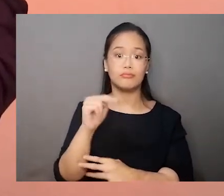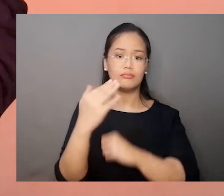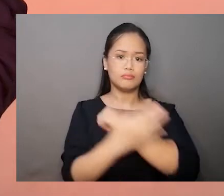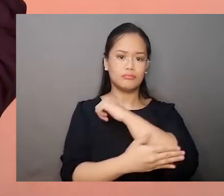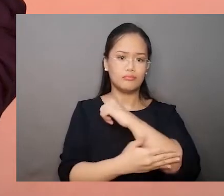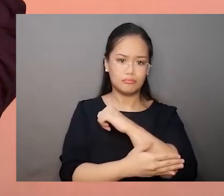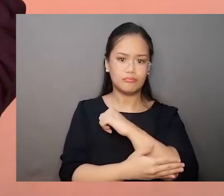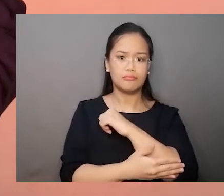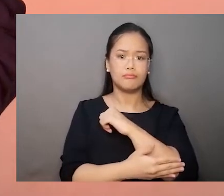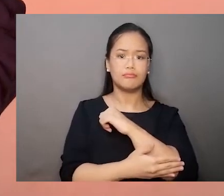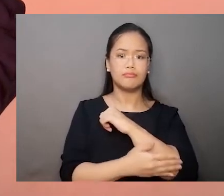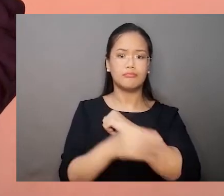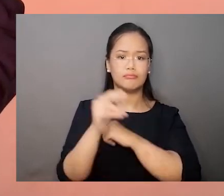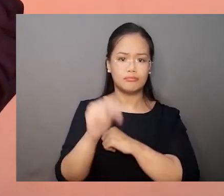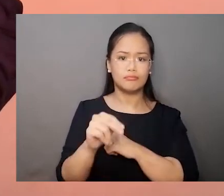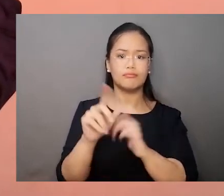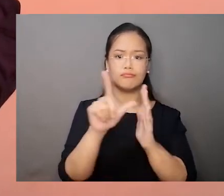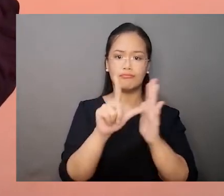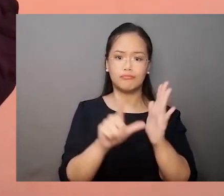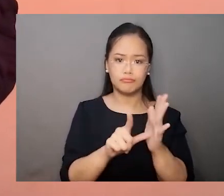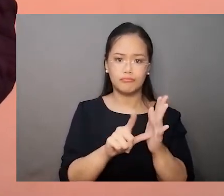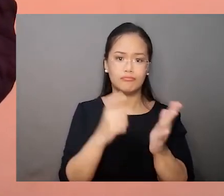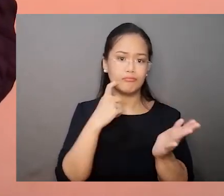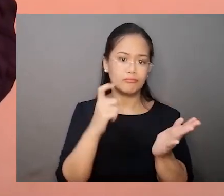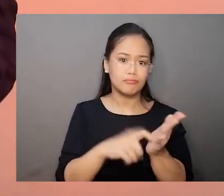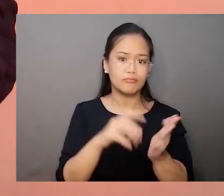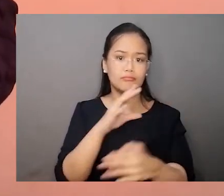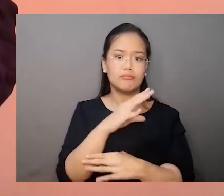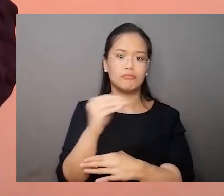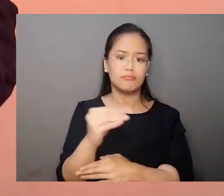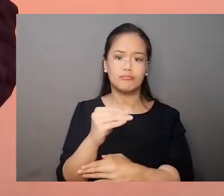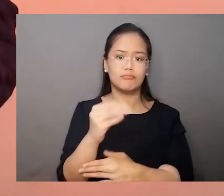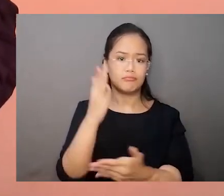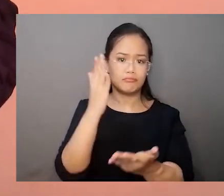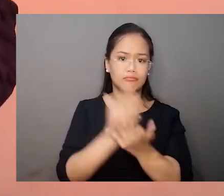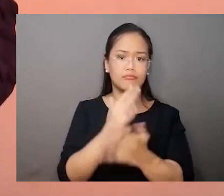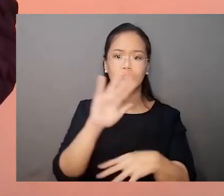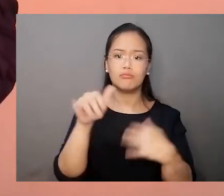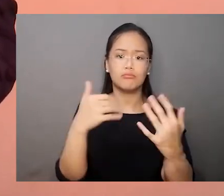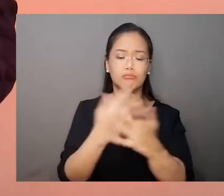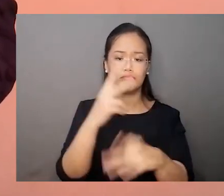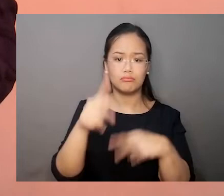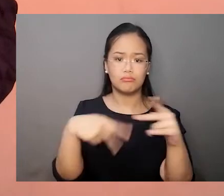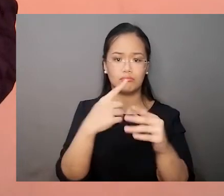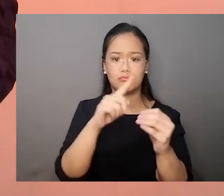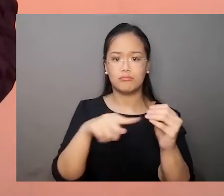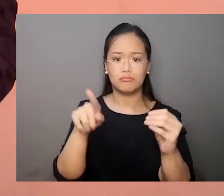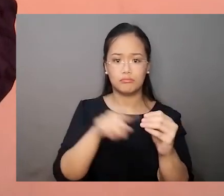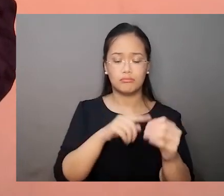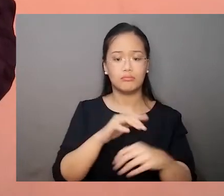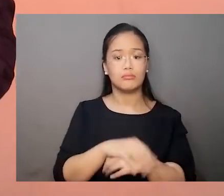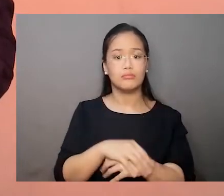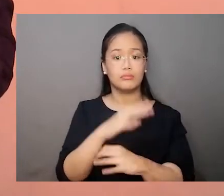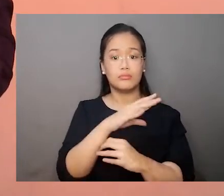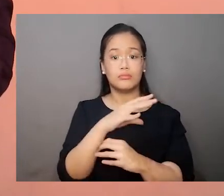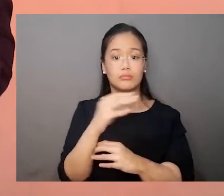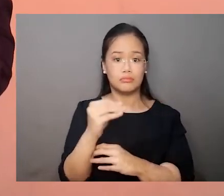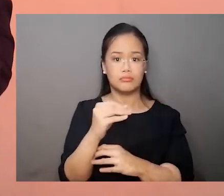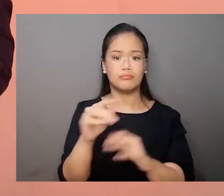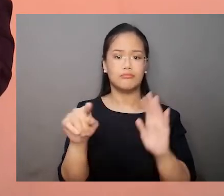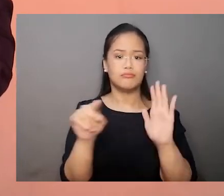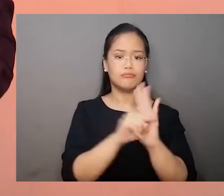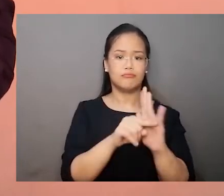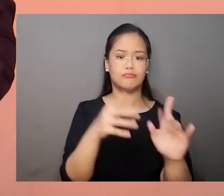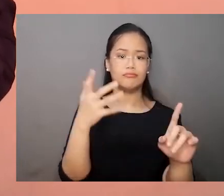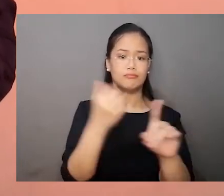legally recognize and prohibit intersecting forms of discrimination and their compounded negative impact